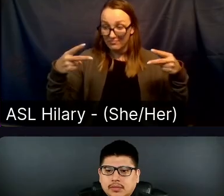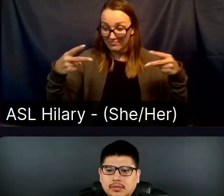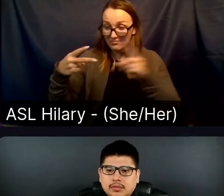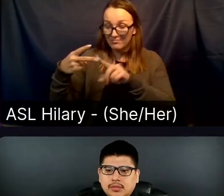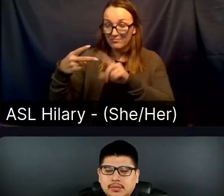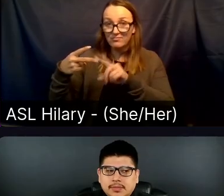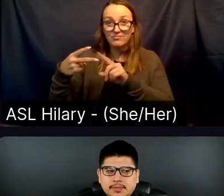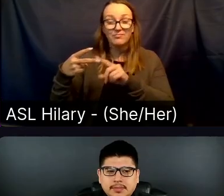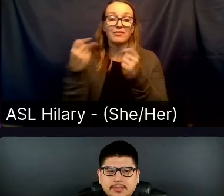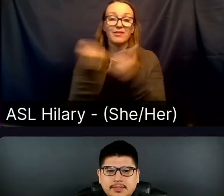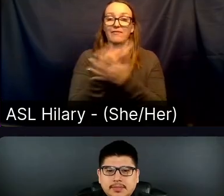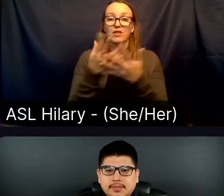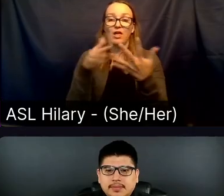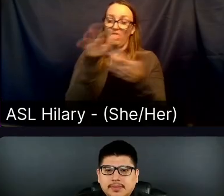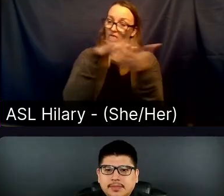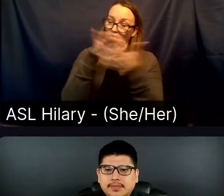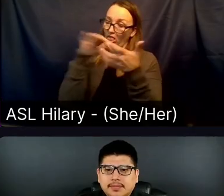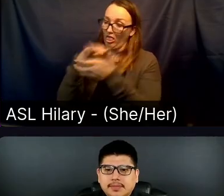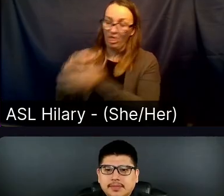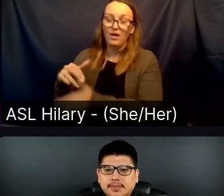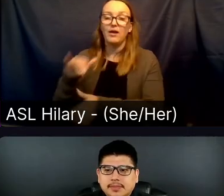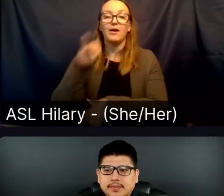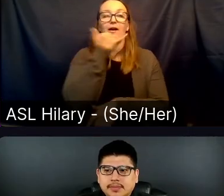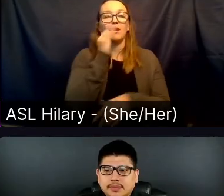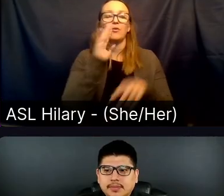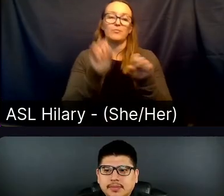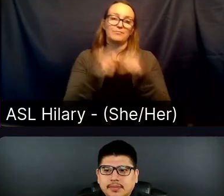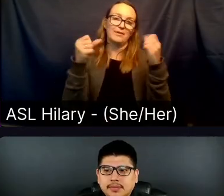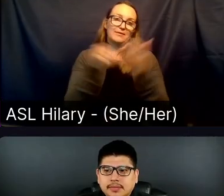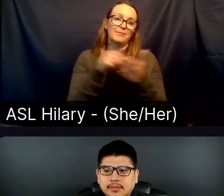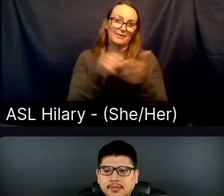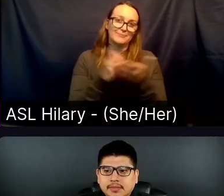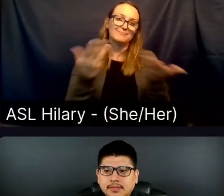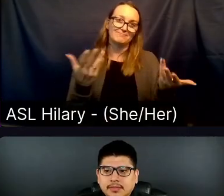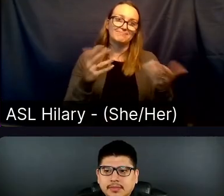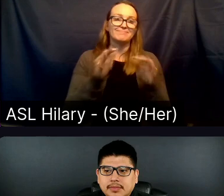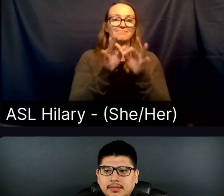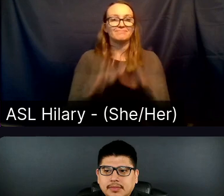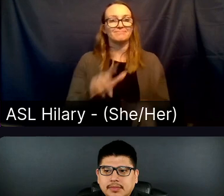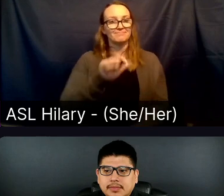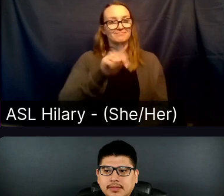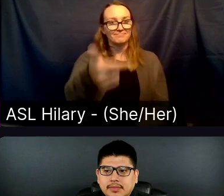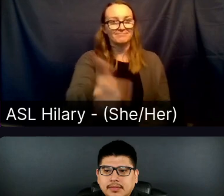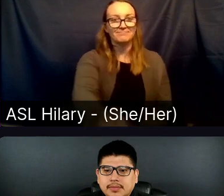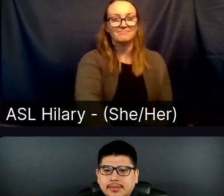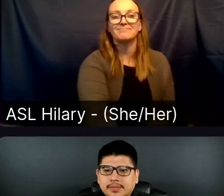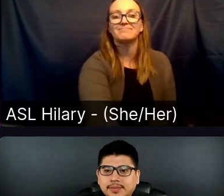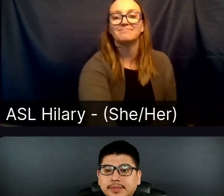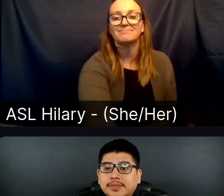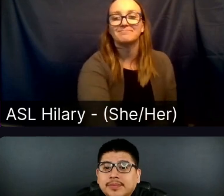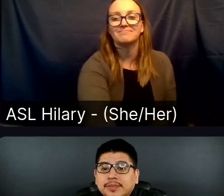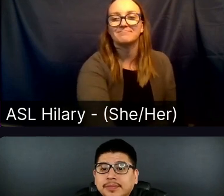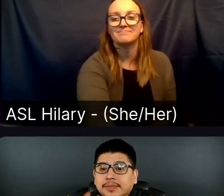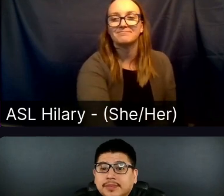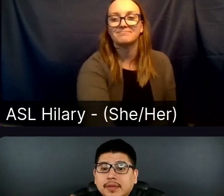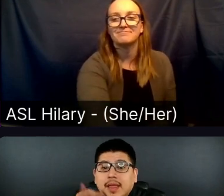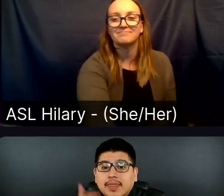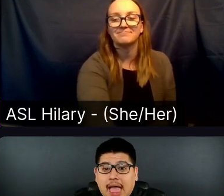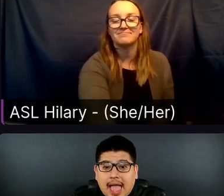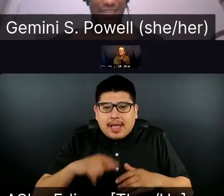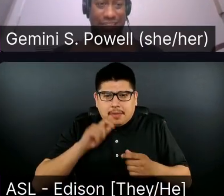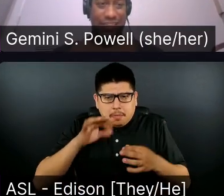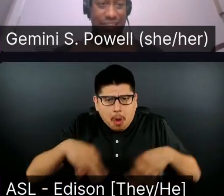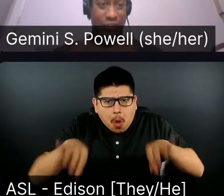together, and there's going to be an error that probably breaks the page. This is especially important for things